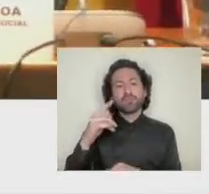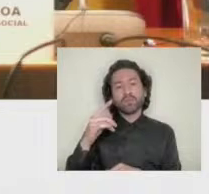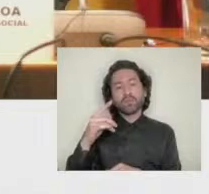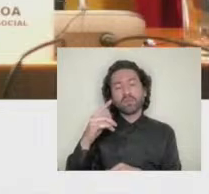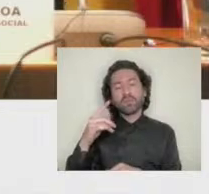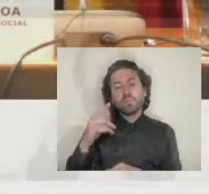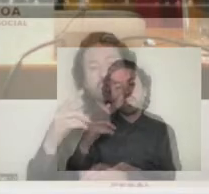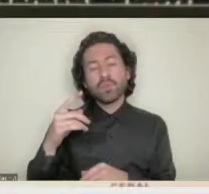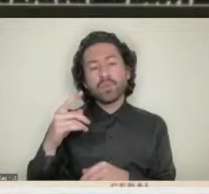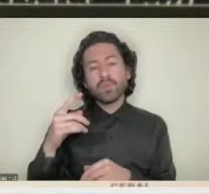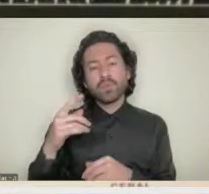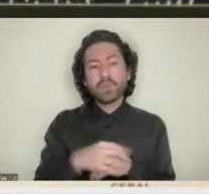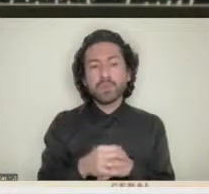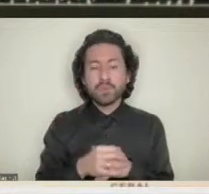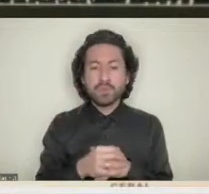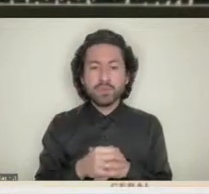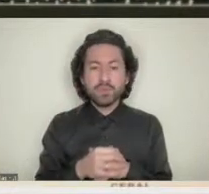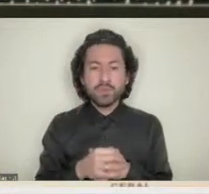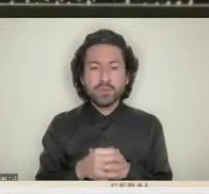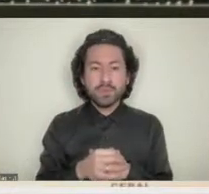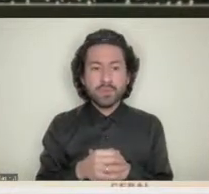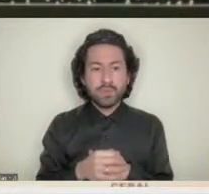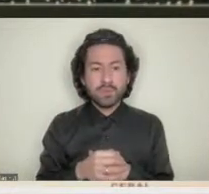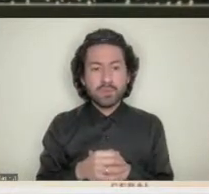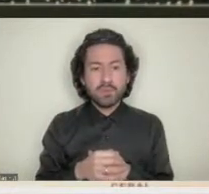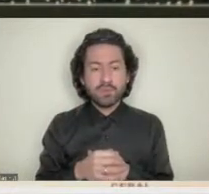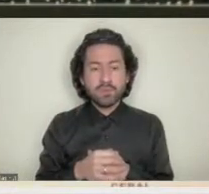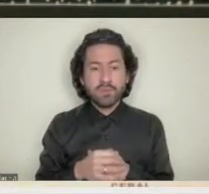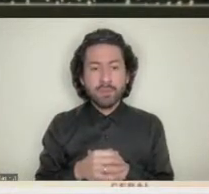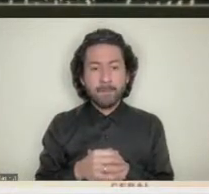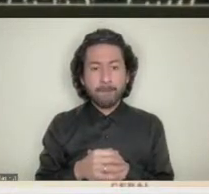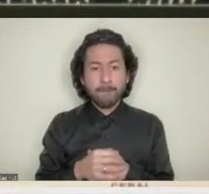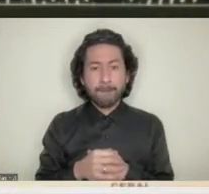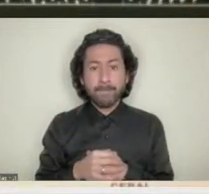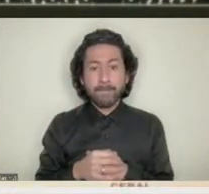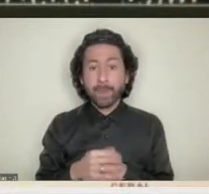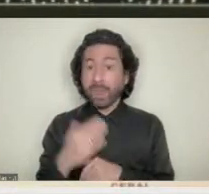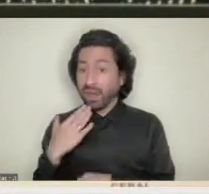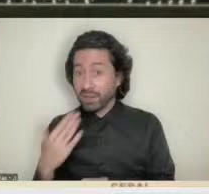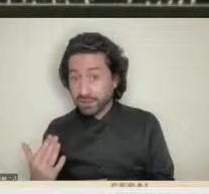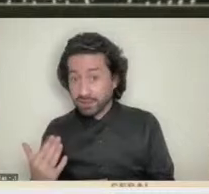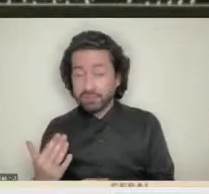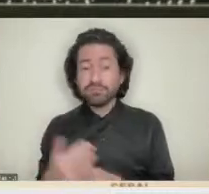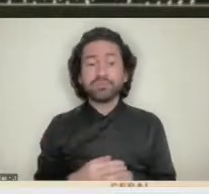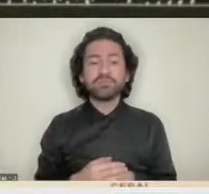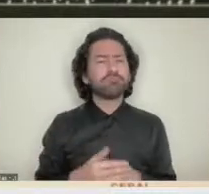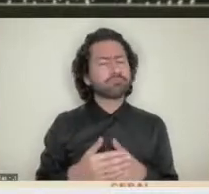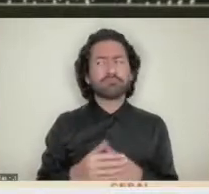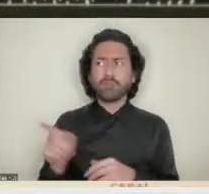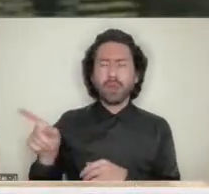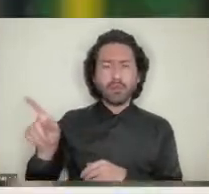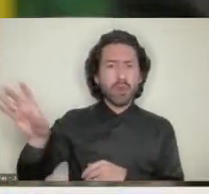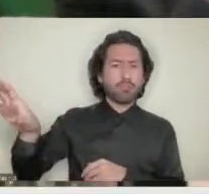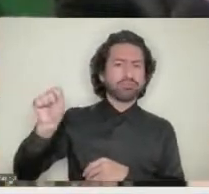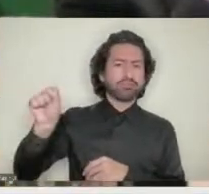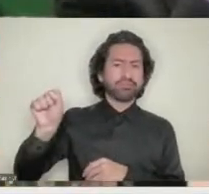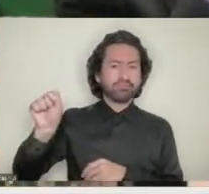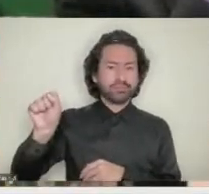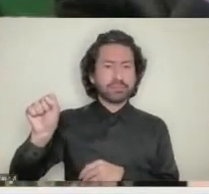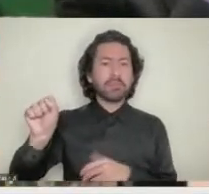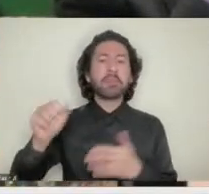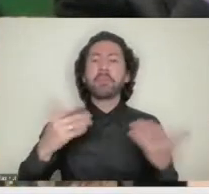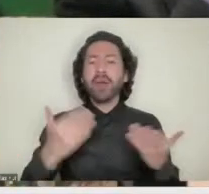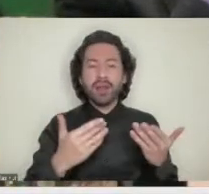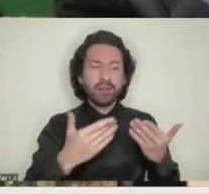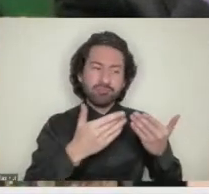gracias. Thank you, Mr. Nicolás Barr. I want to highlight the idea